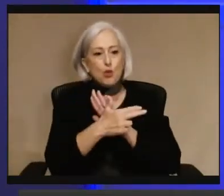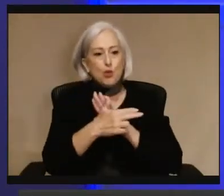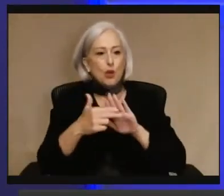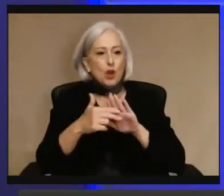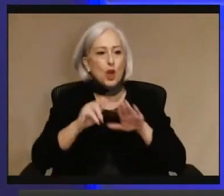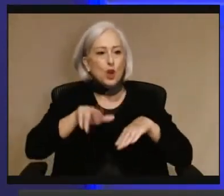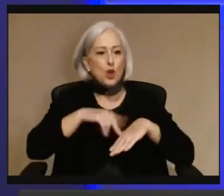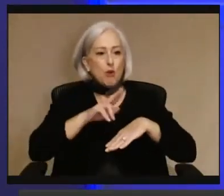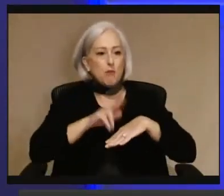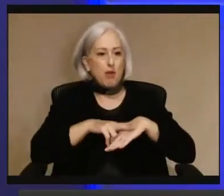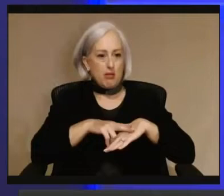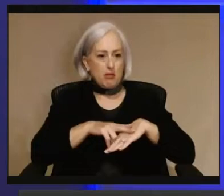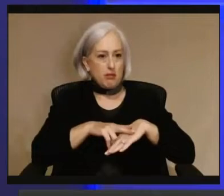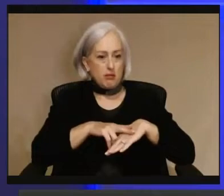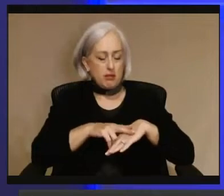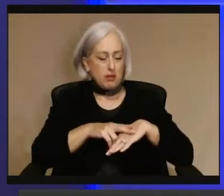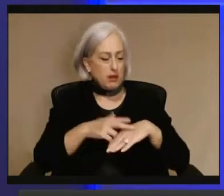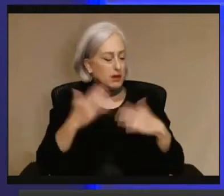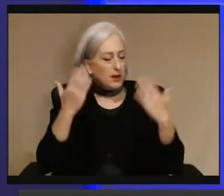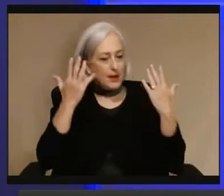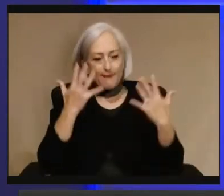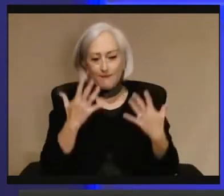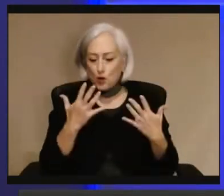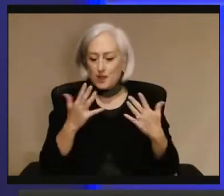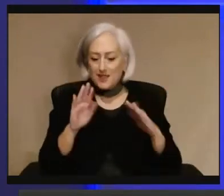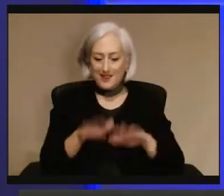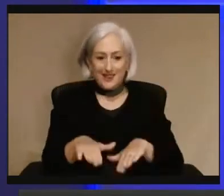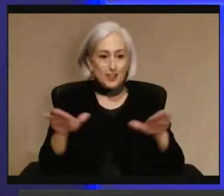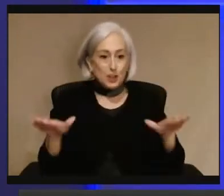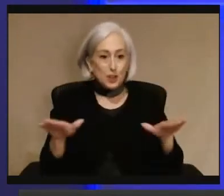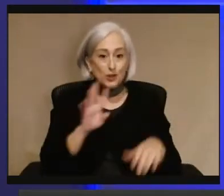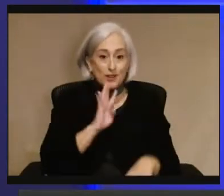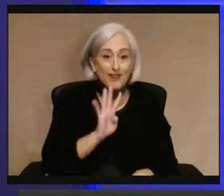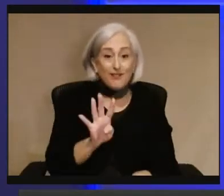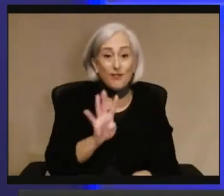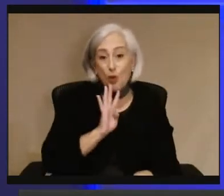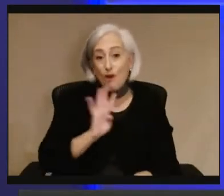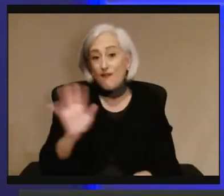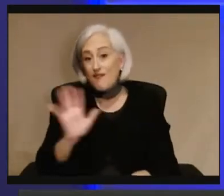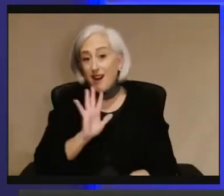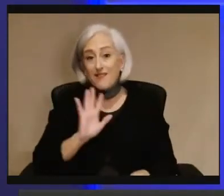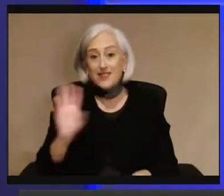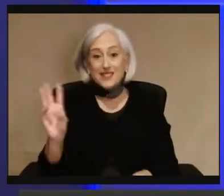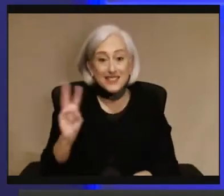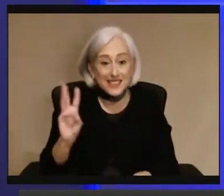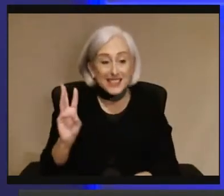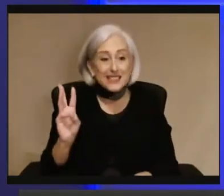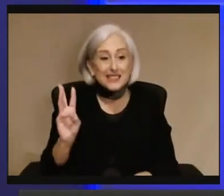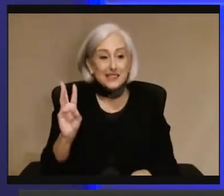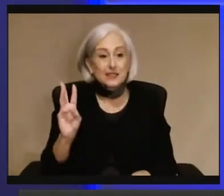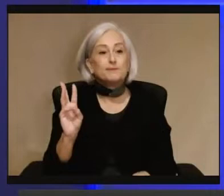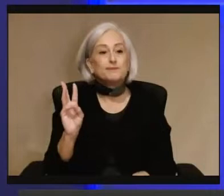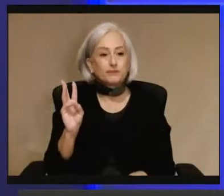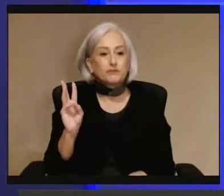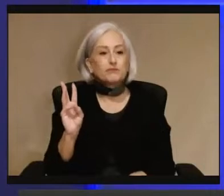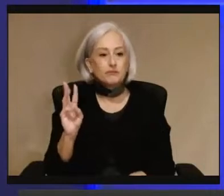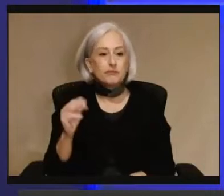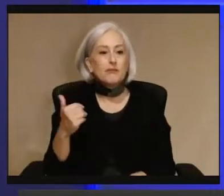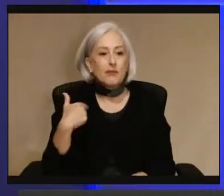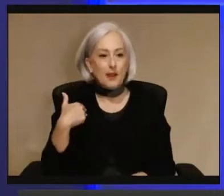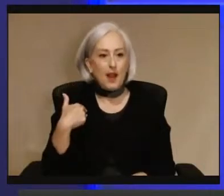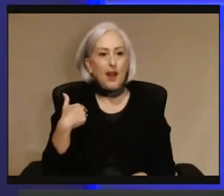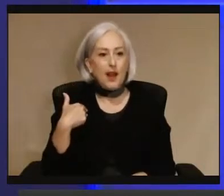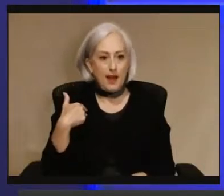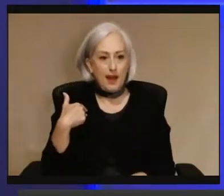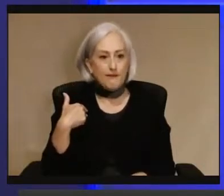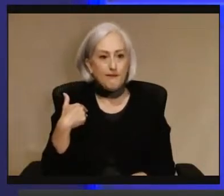Unfortunately, there are children as young as 4, 5, and 6 that are seen to have predisposed